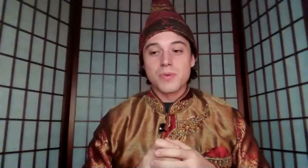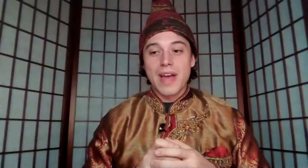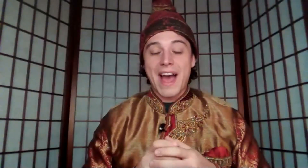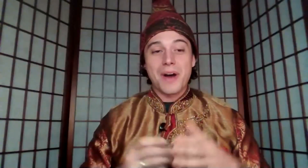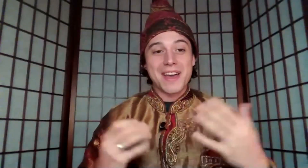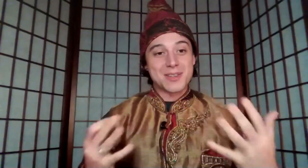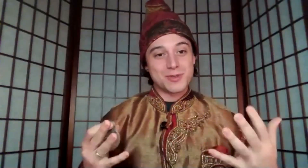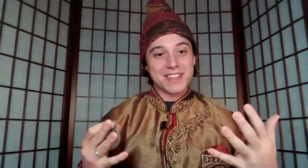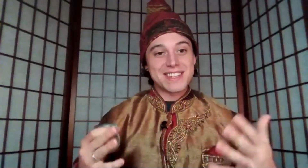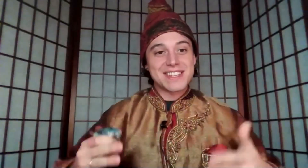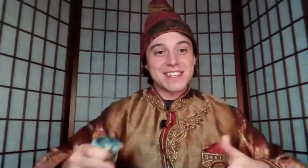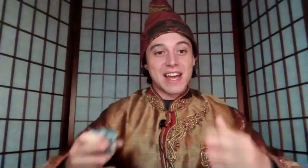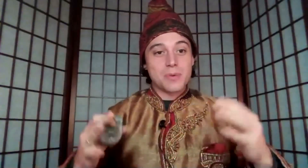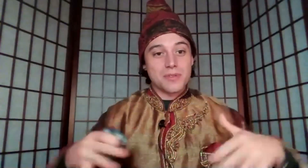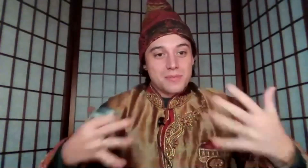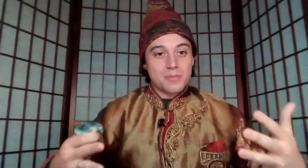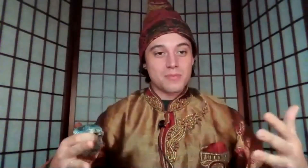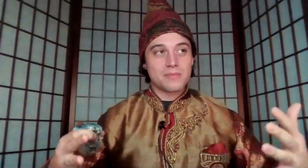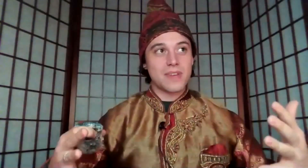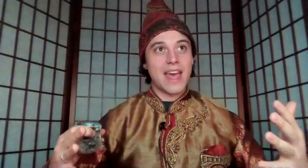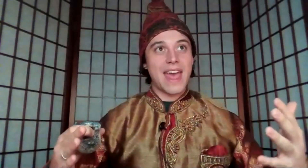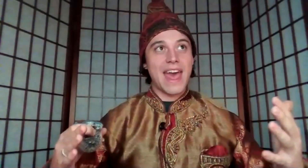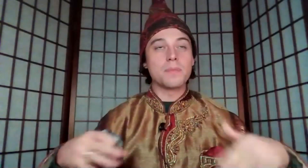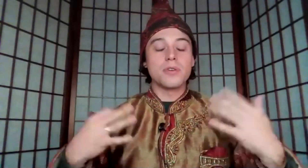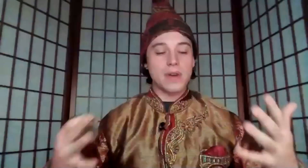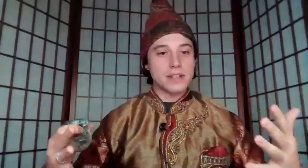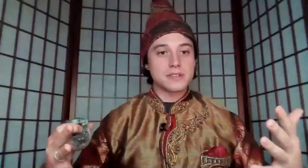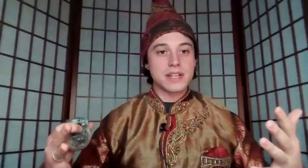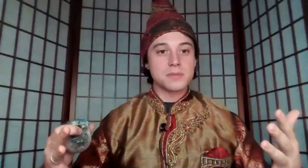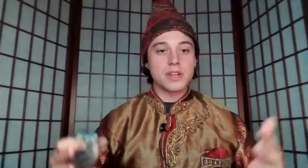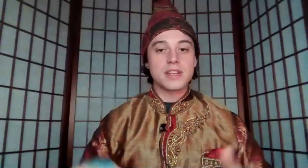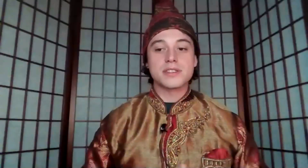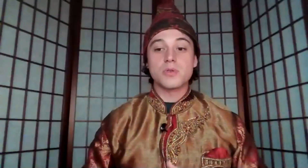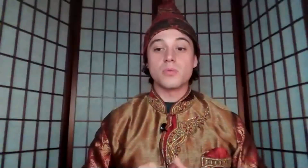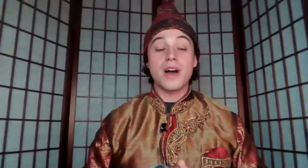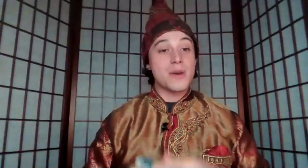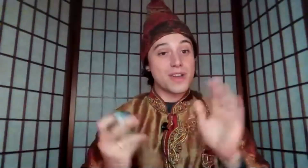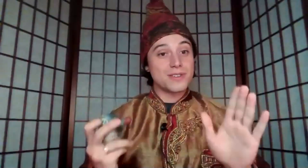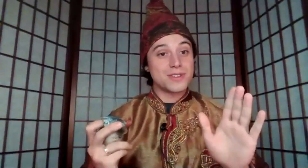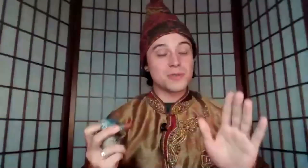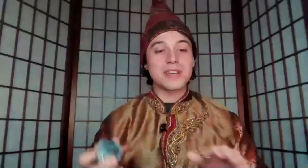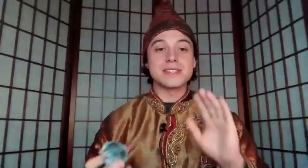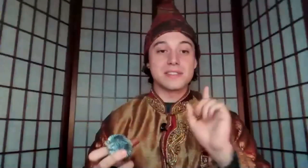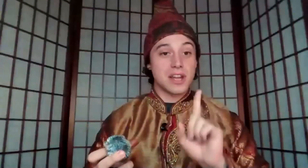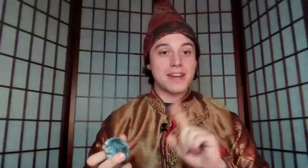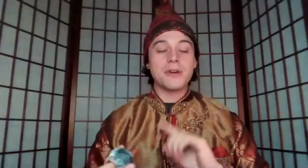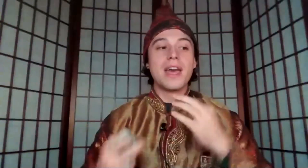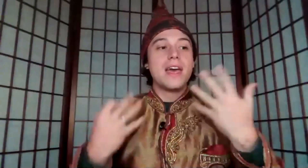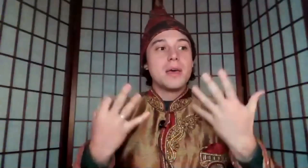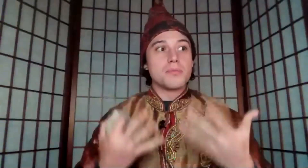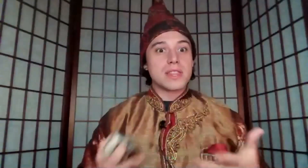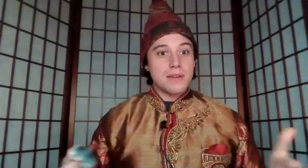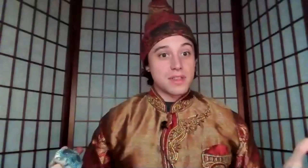So how I instruct this is I will help you exercise your breathing. So what I want you to do is, right